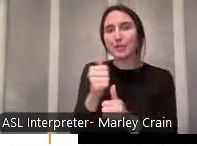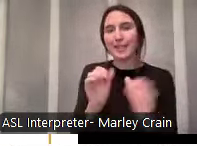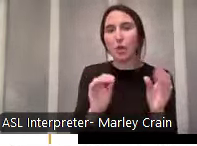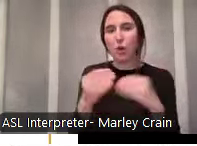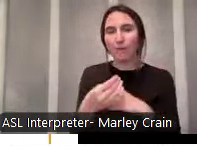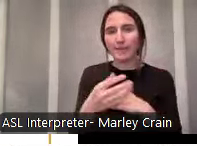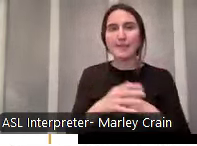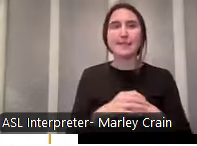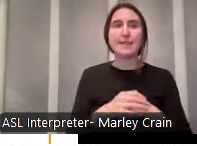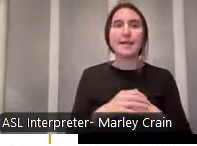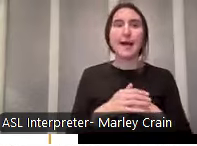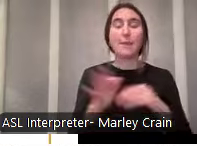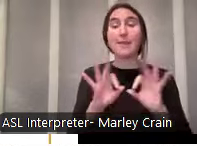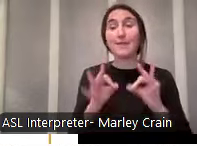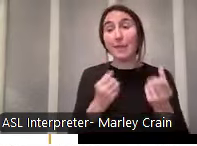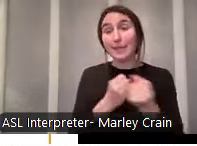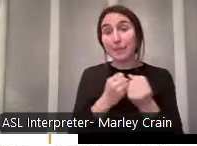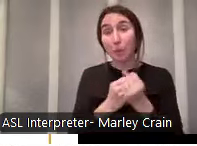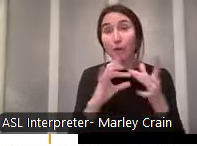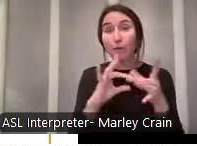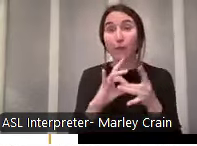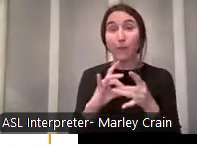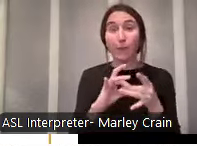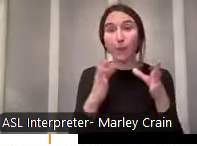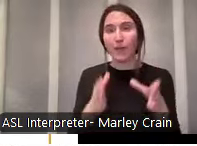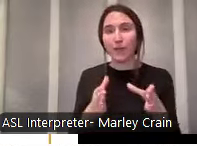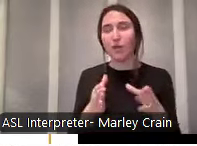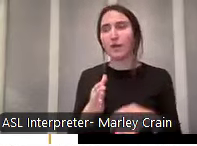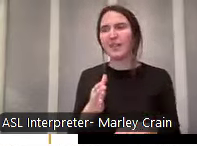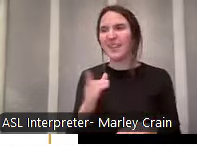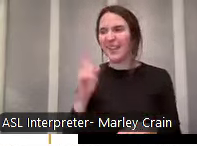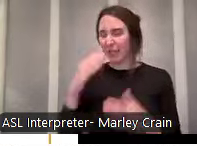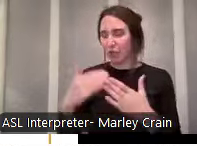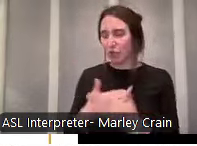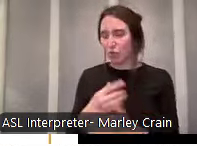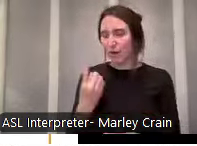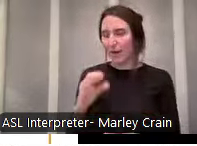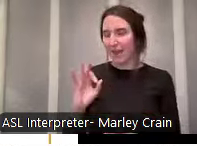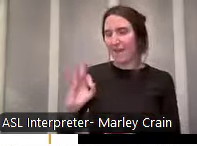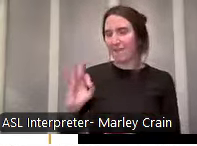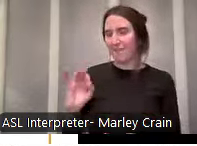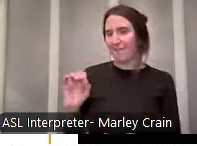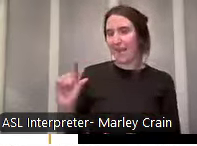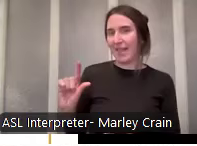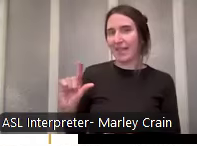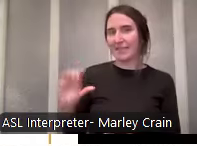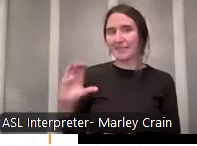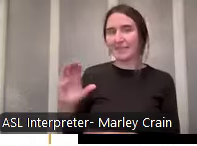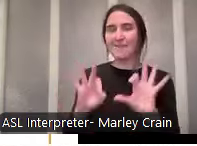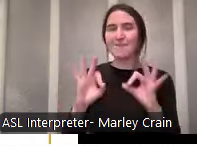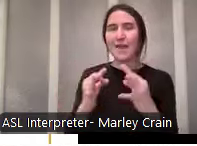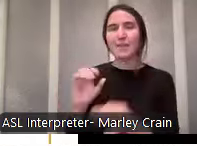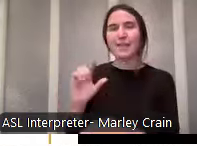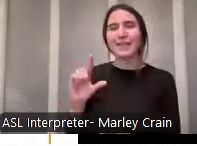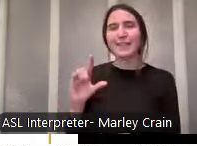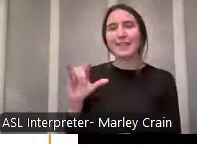day, I think there's a new acronym, it's like an FLC, family liaison coordinator. In any event, I think